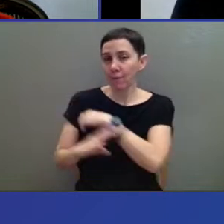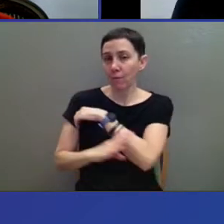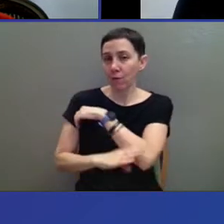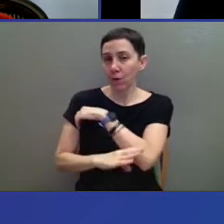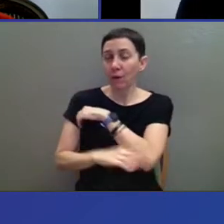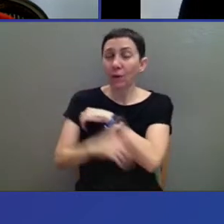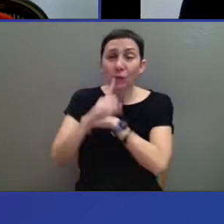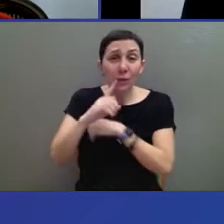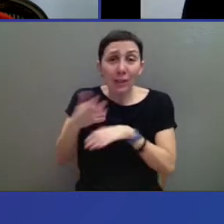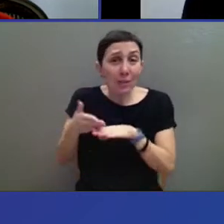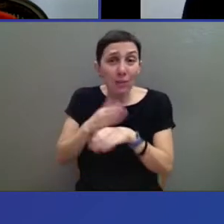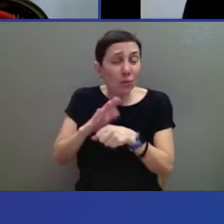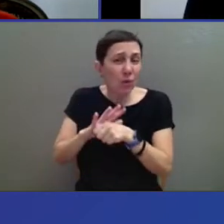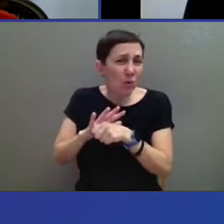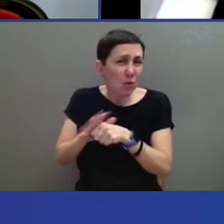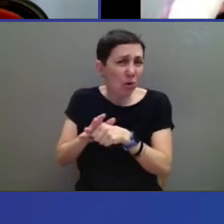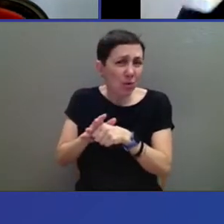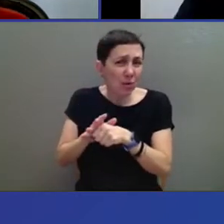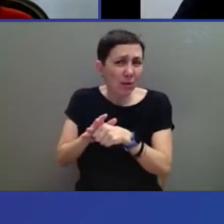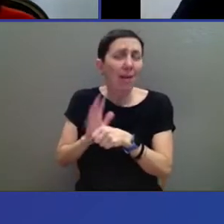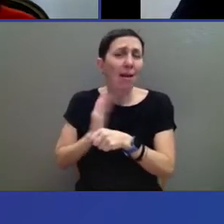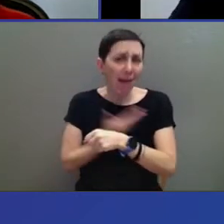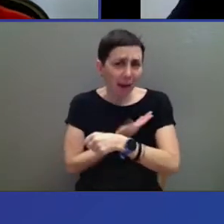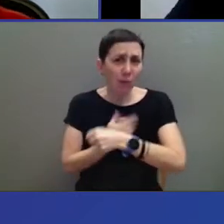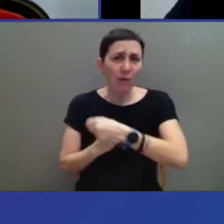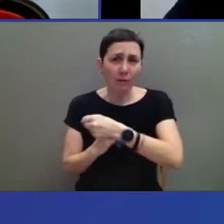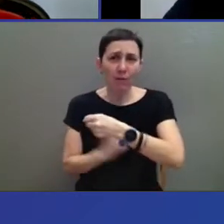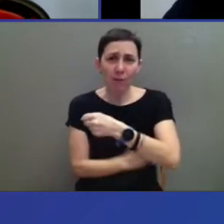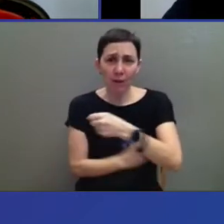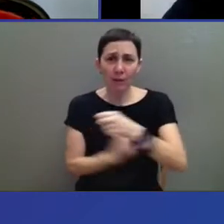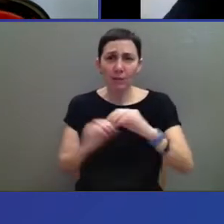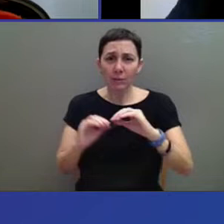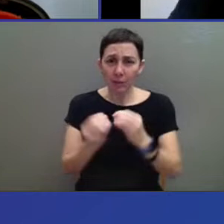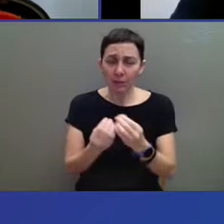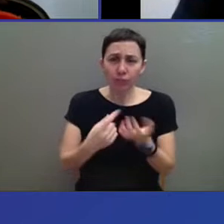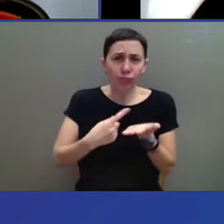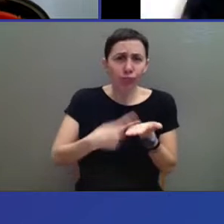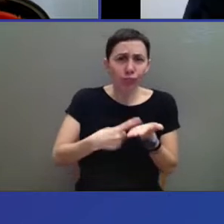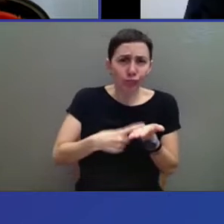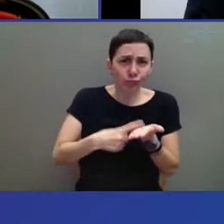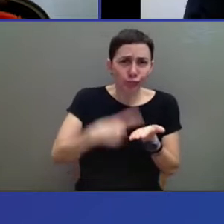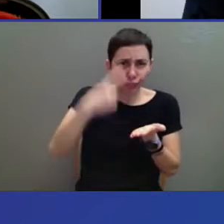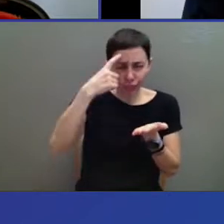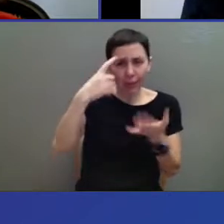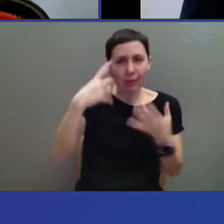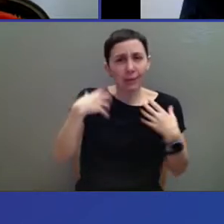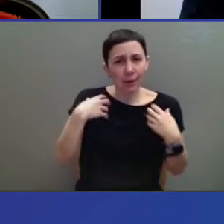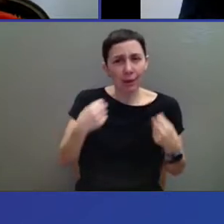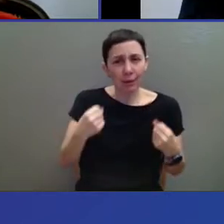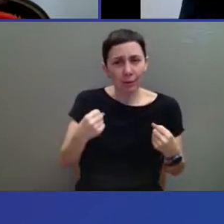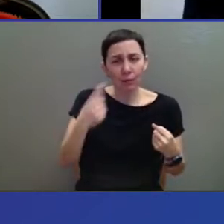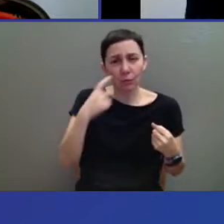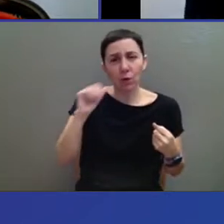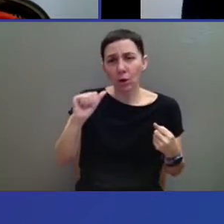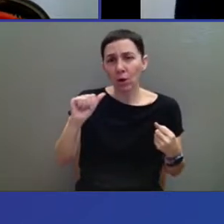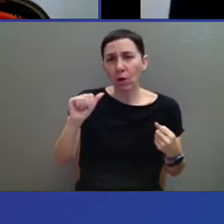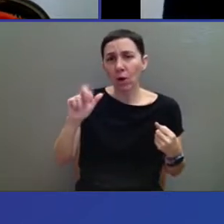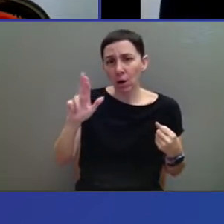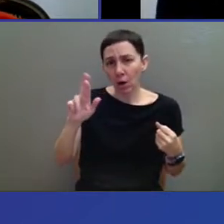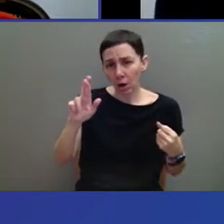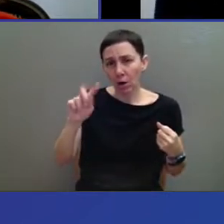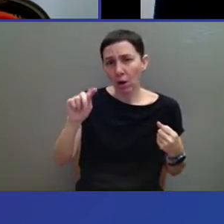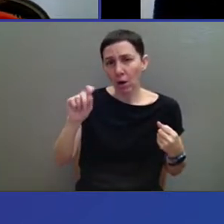the pandemic, though, our foundation was talking about mental health for the arts community,